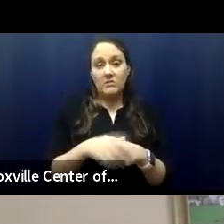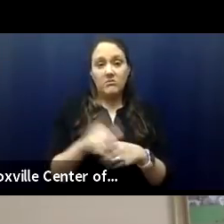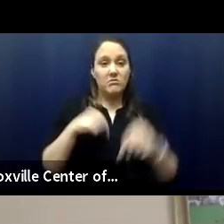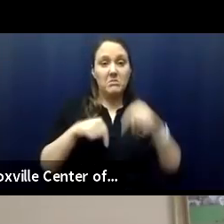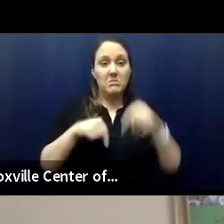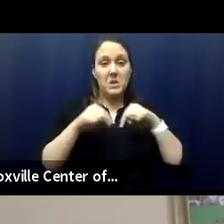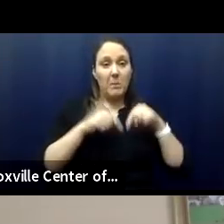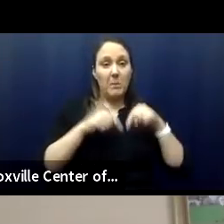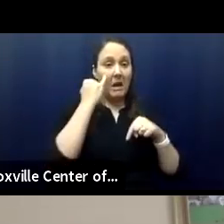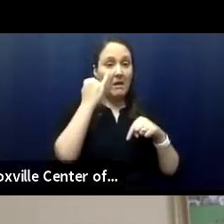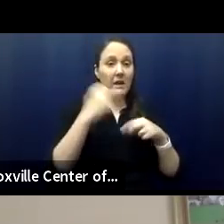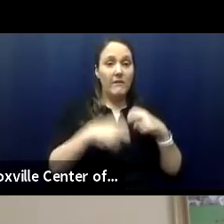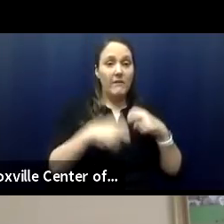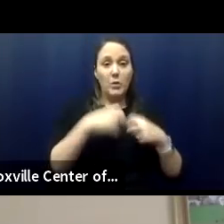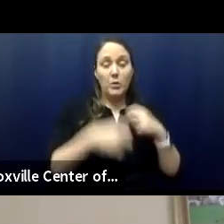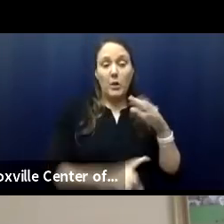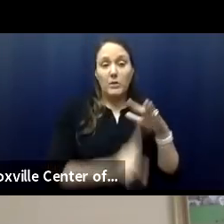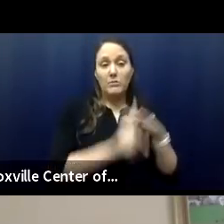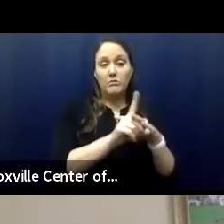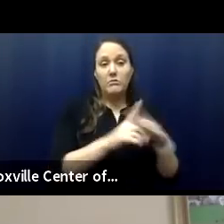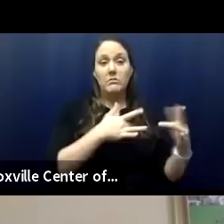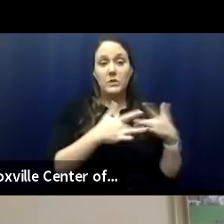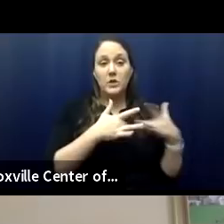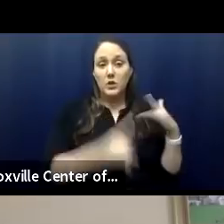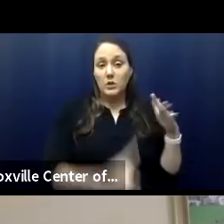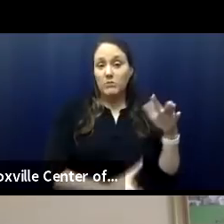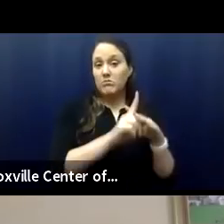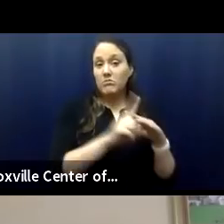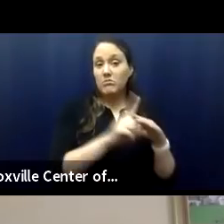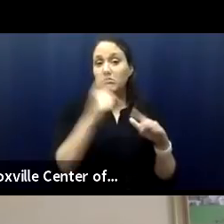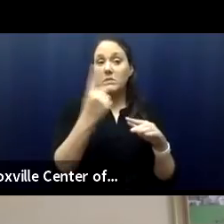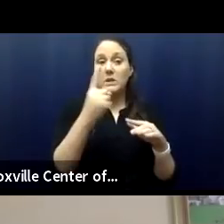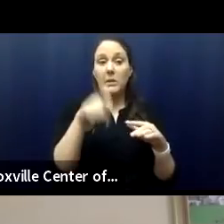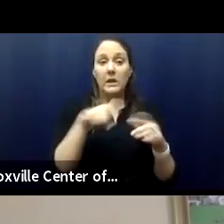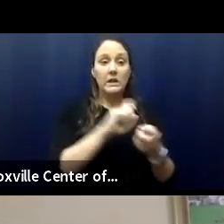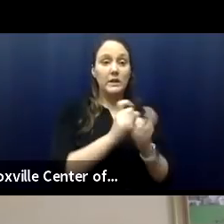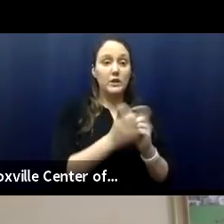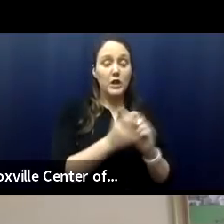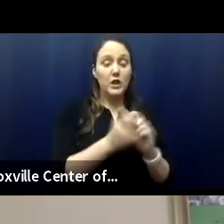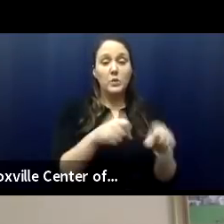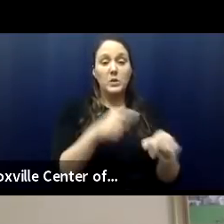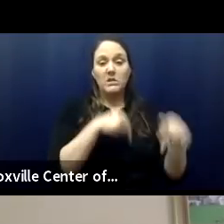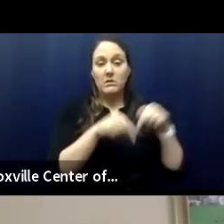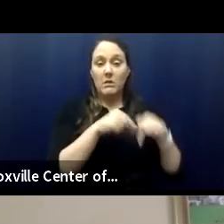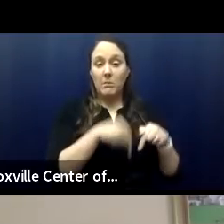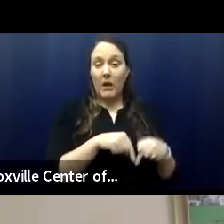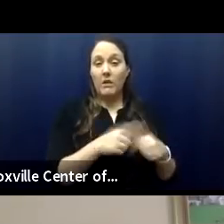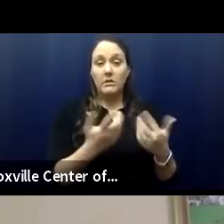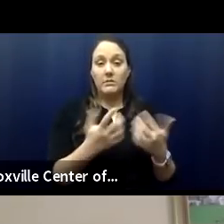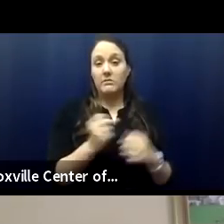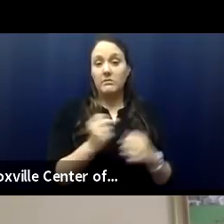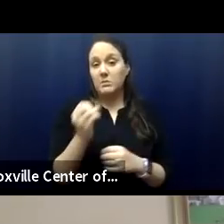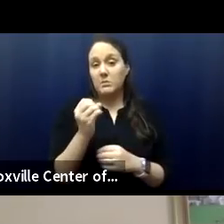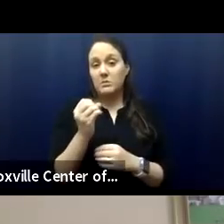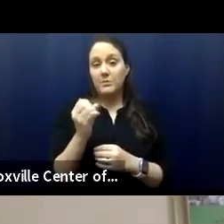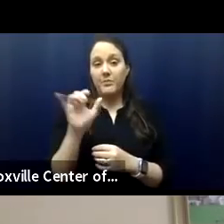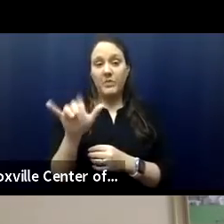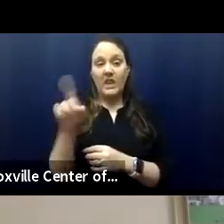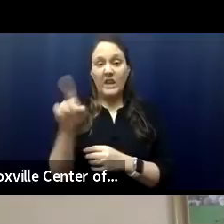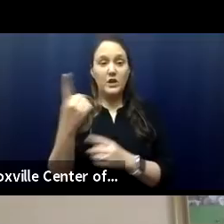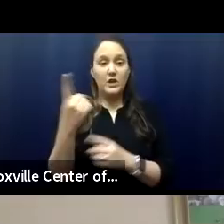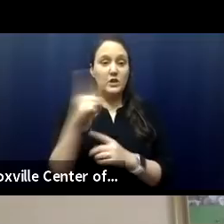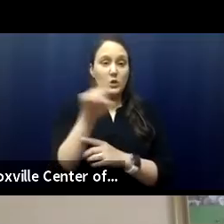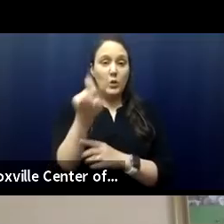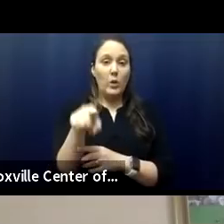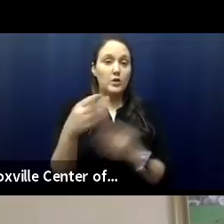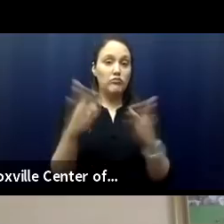problem, if there's a concern, if there's something that we need to change. And So that's just a question for the board. How useful